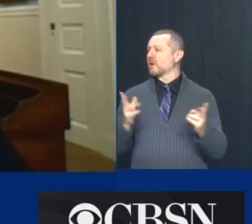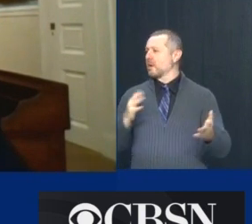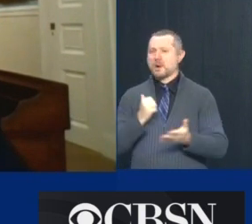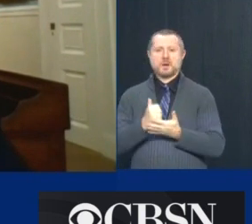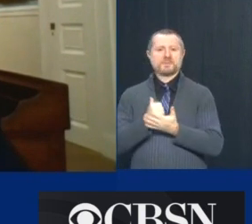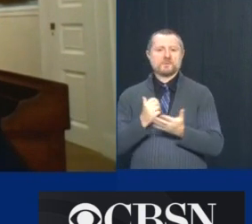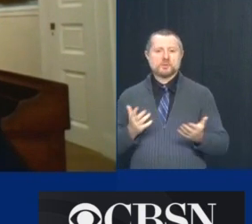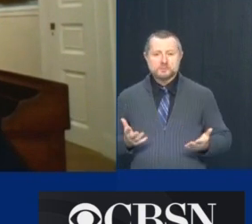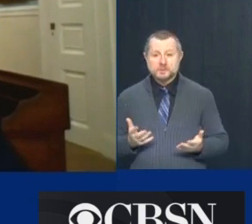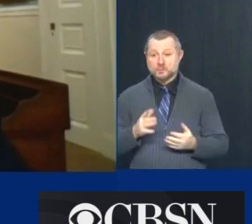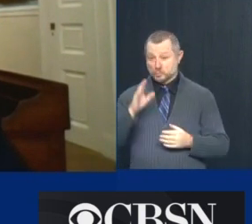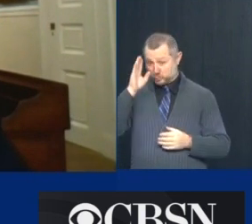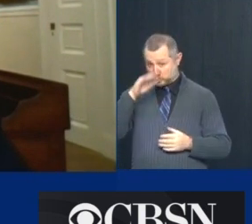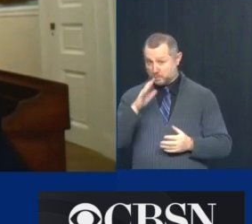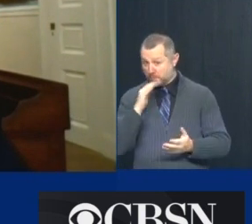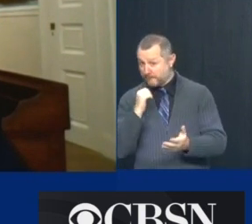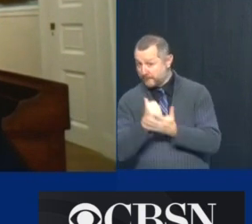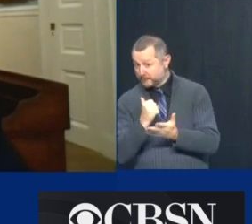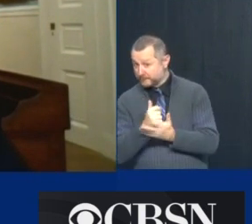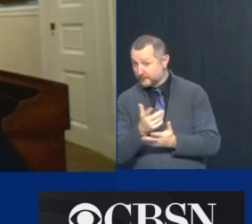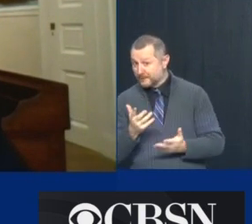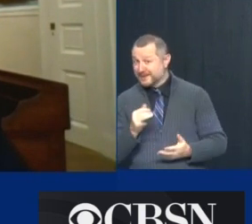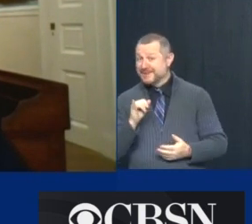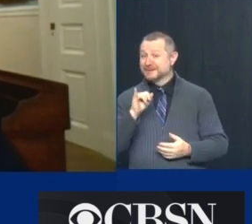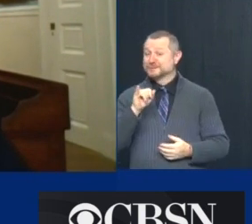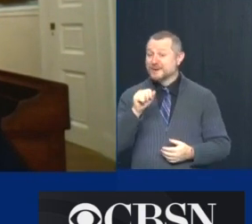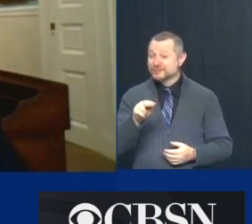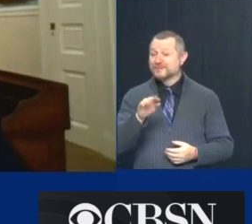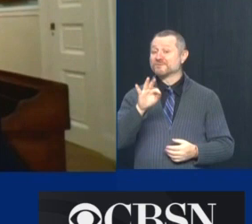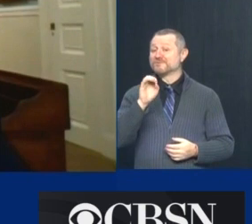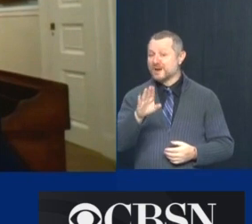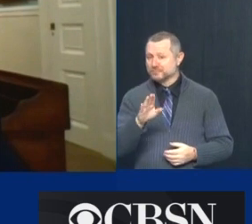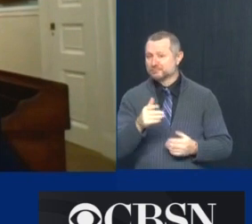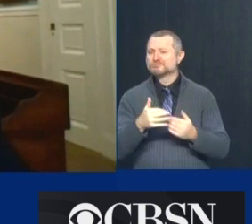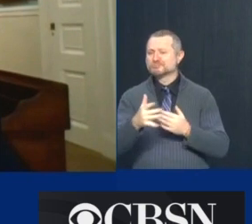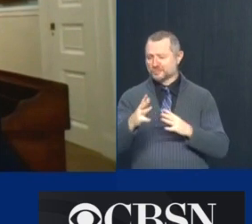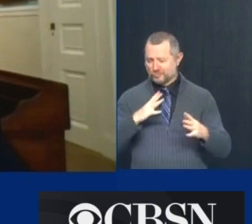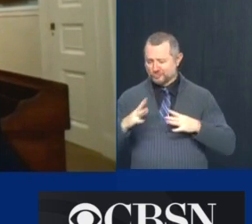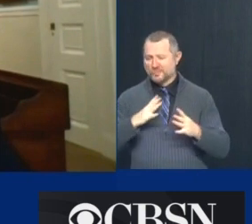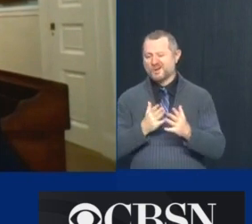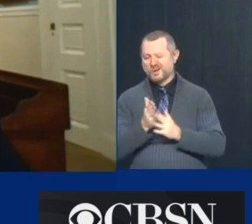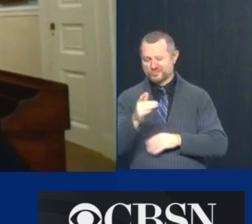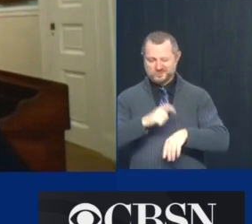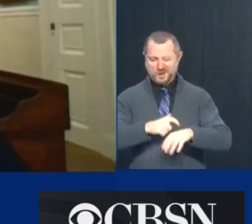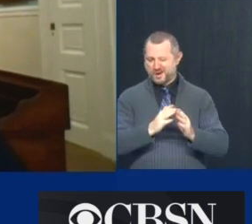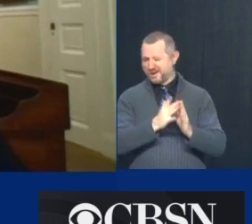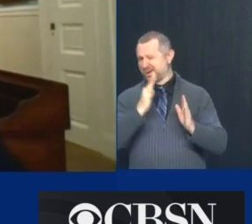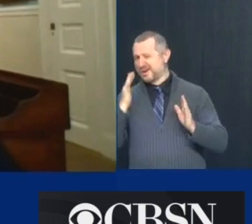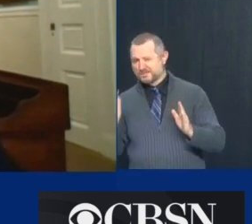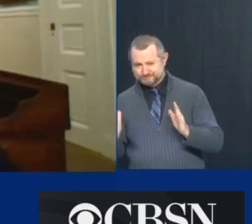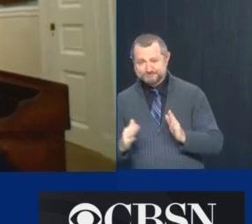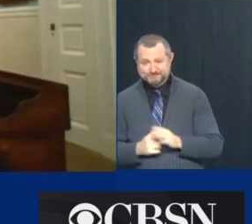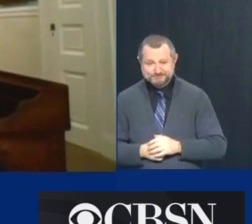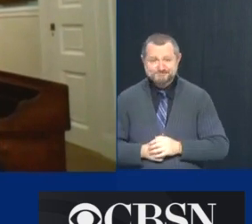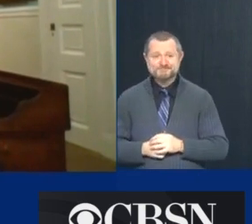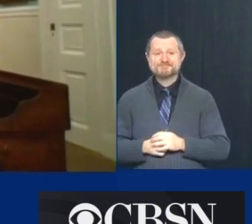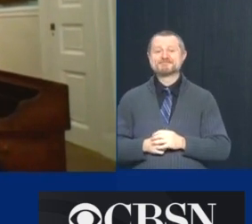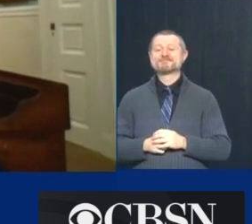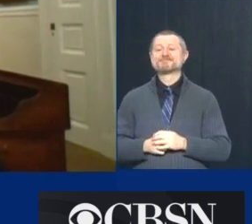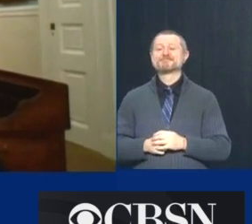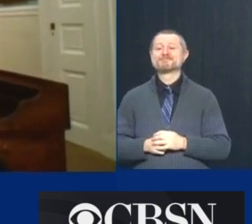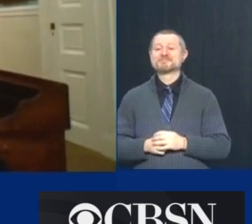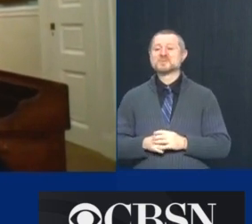to be very helpful as soon as we hit January, we get through this holiday season. So Amen. that's also